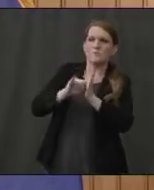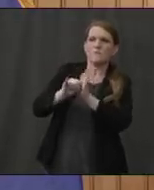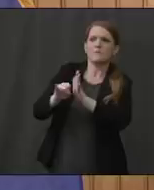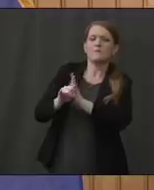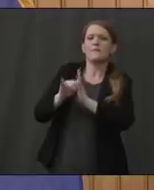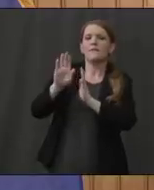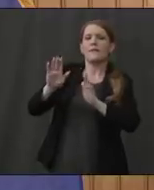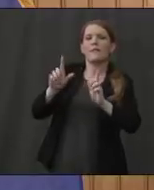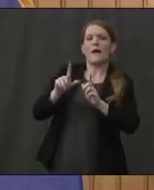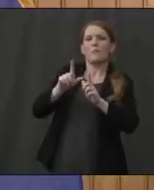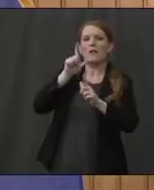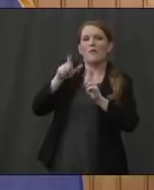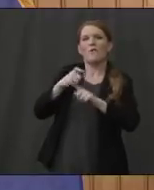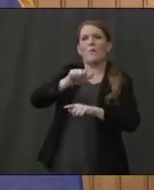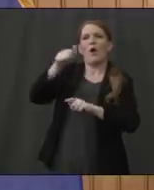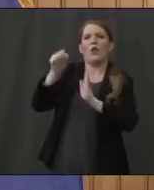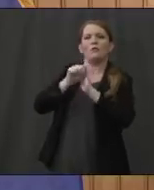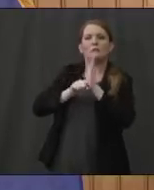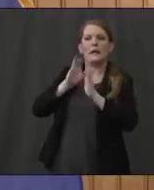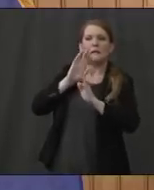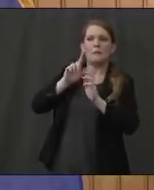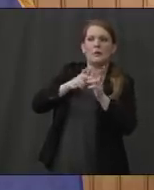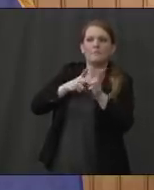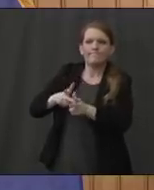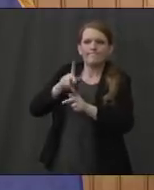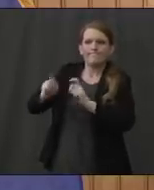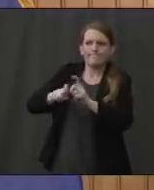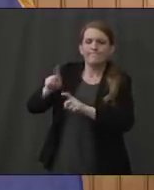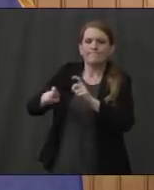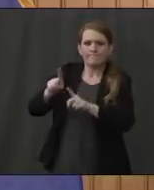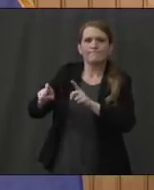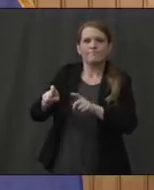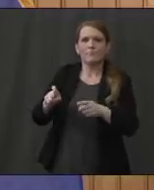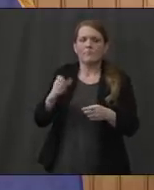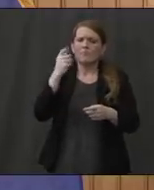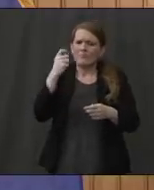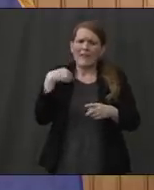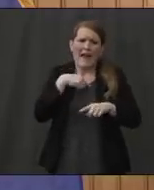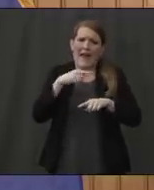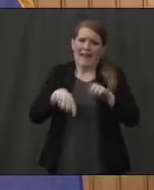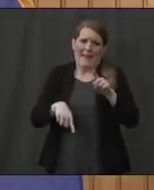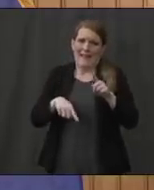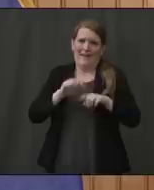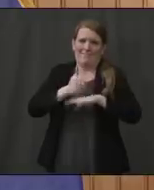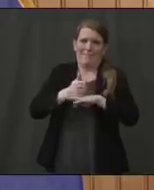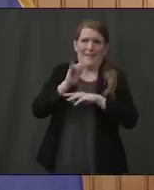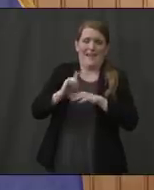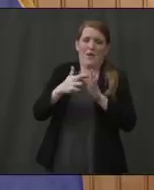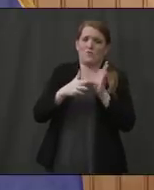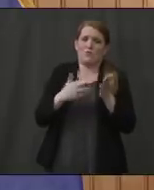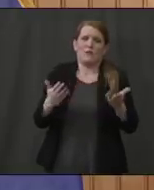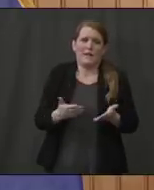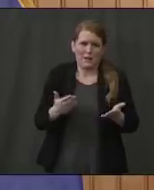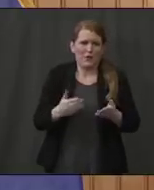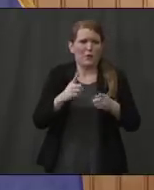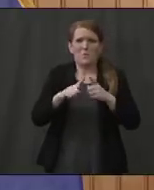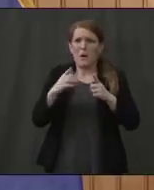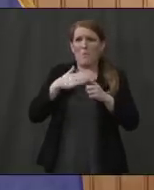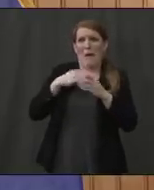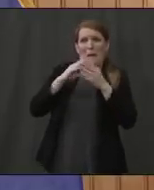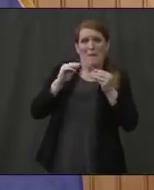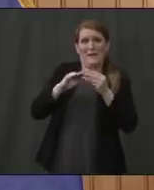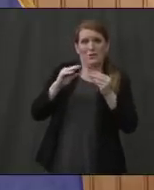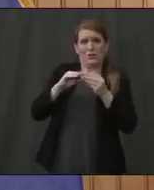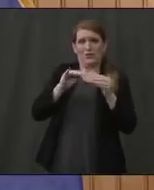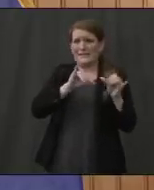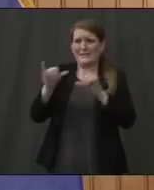rest of the New York metro area, but the sentiment is the same. If you can, stay home. If you don't think you can, stay home. And